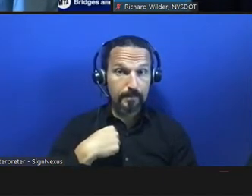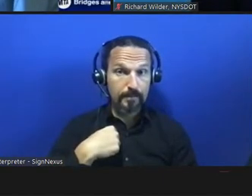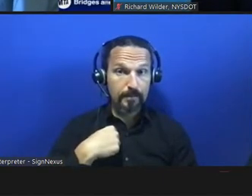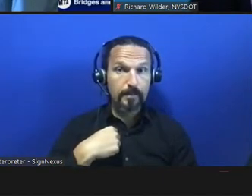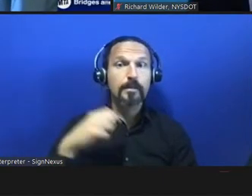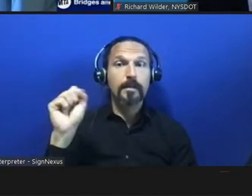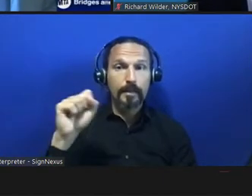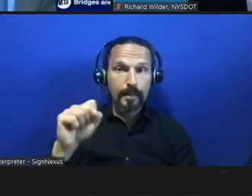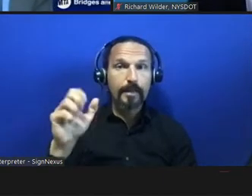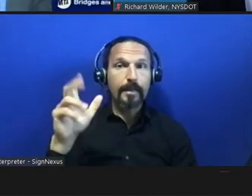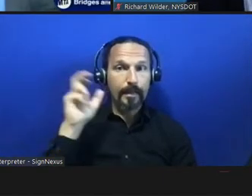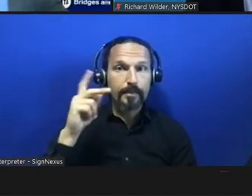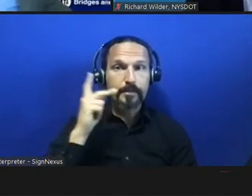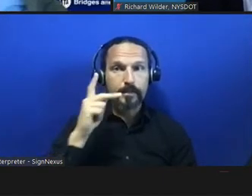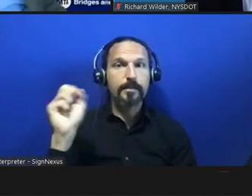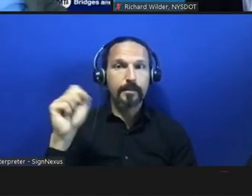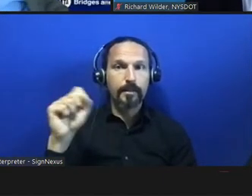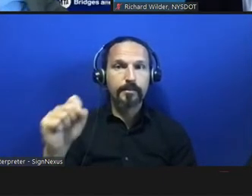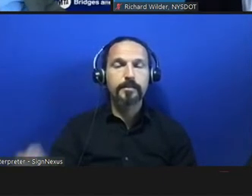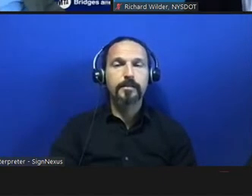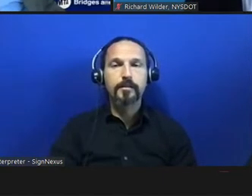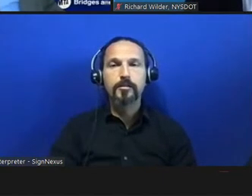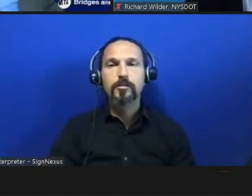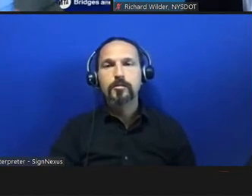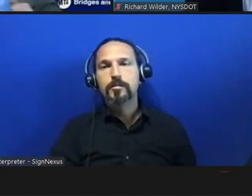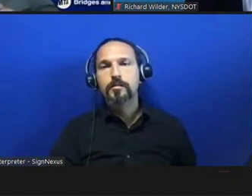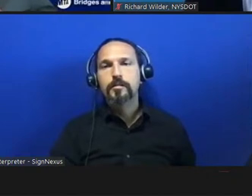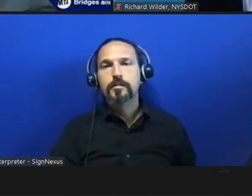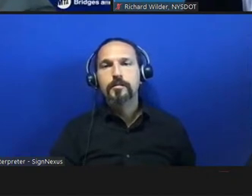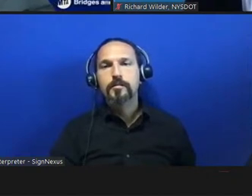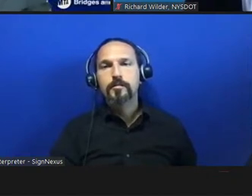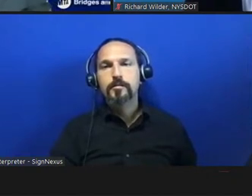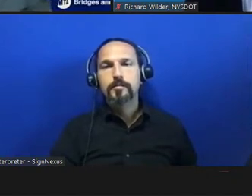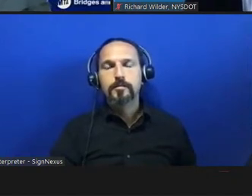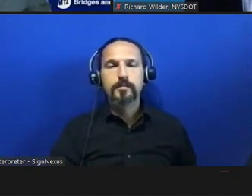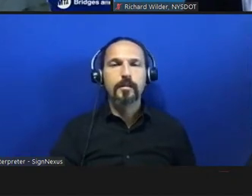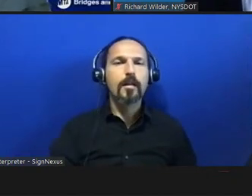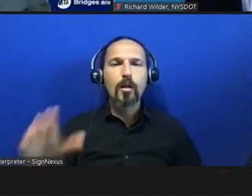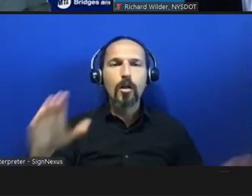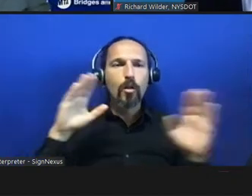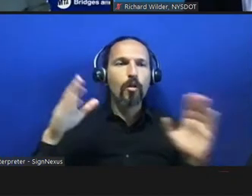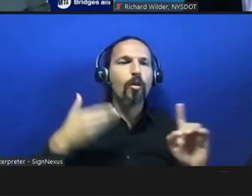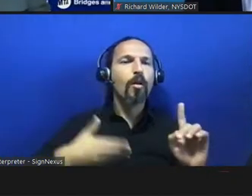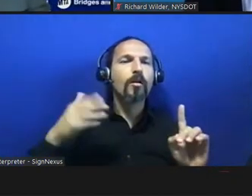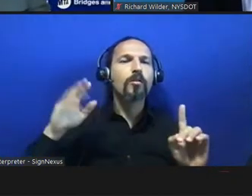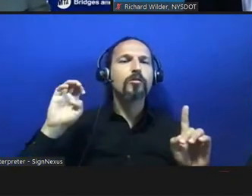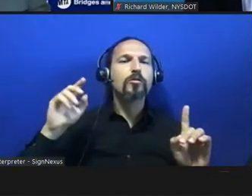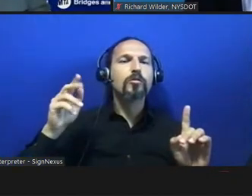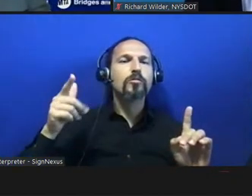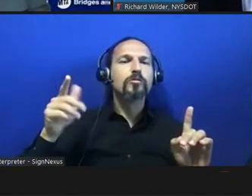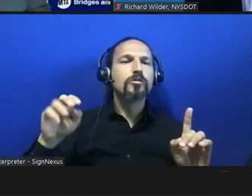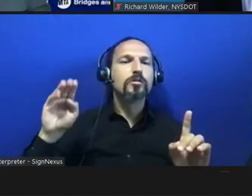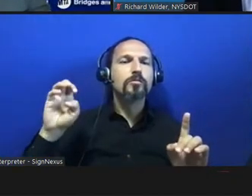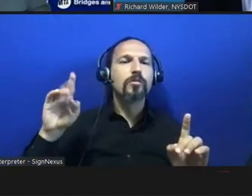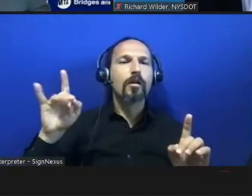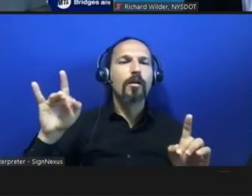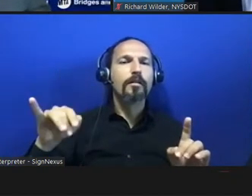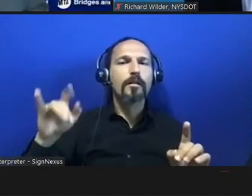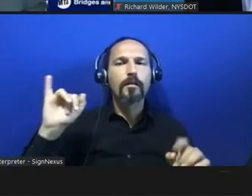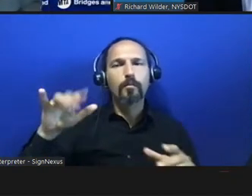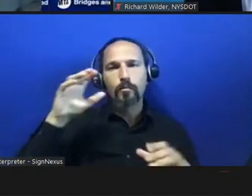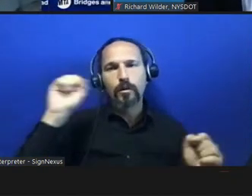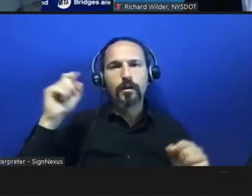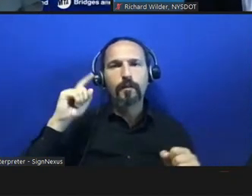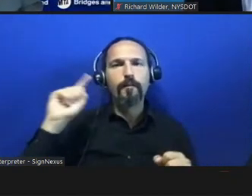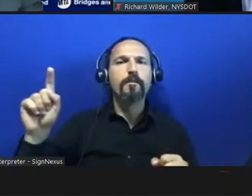we can hear you here okay here we go hello I'm Eugene Berardi president and CEO of Adirondack